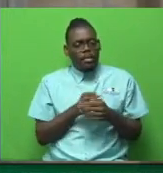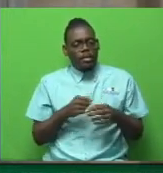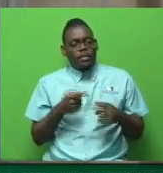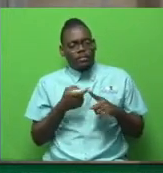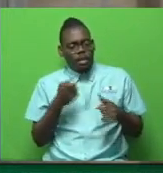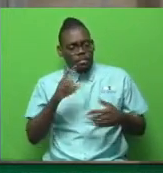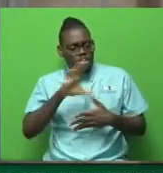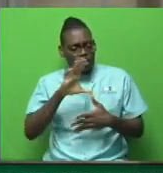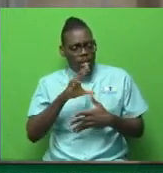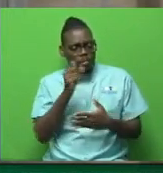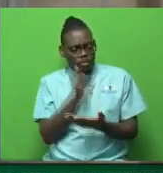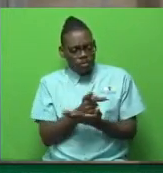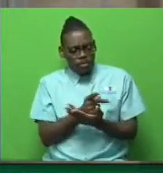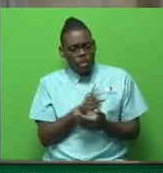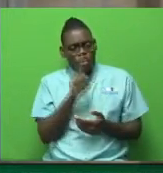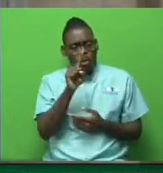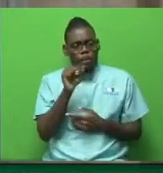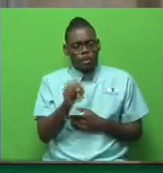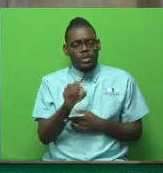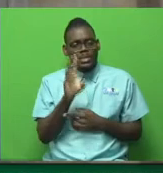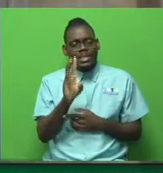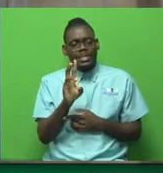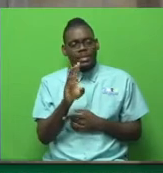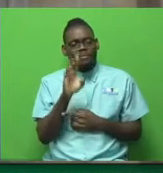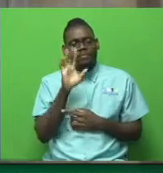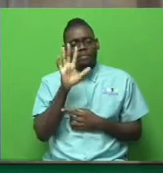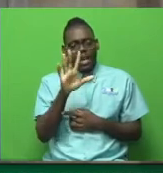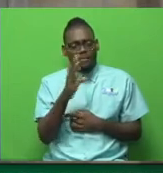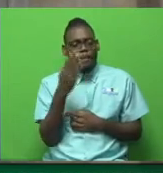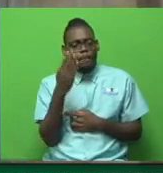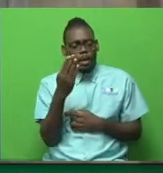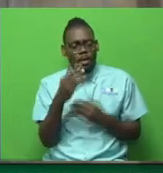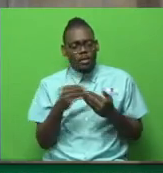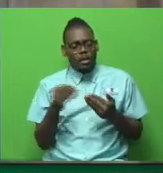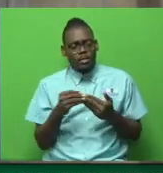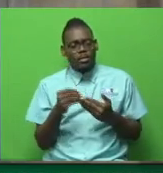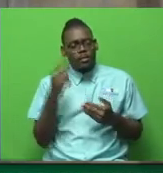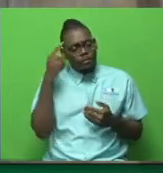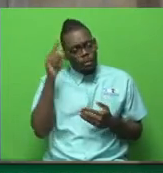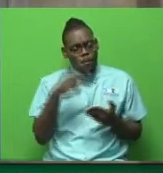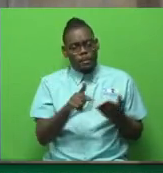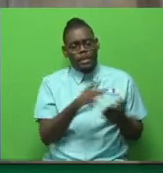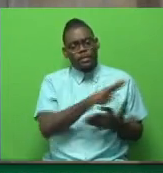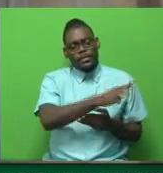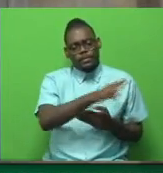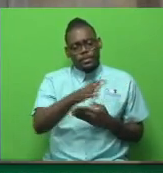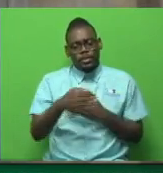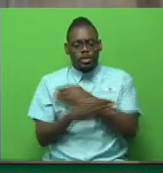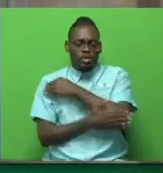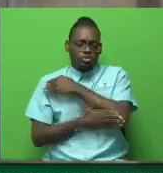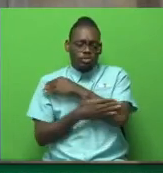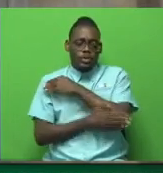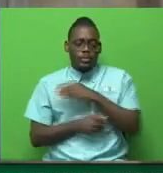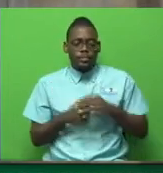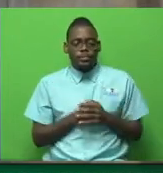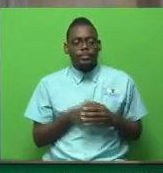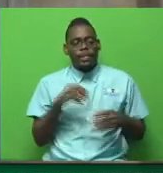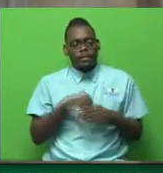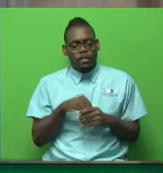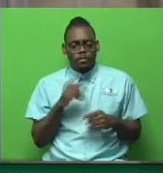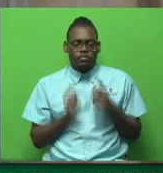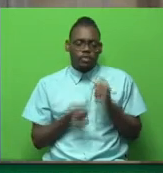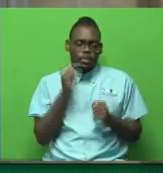1.65 billion US dollars in financing for a number of countries including Trinidad and Tobago